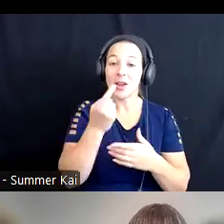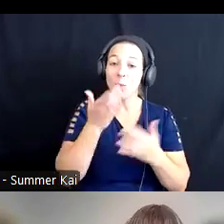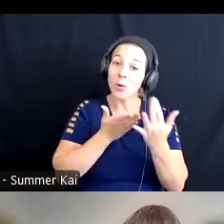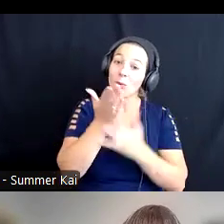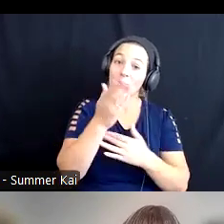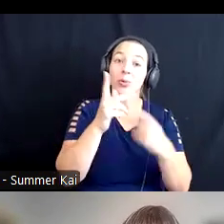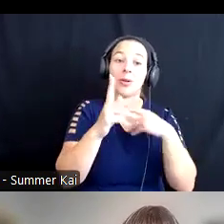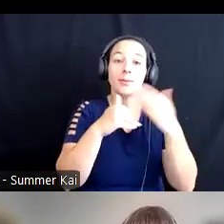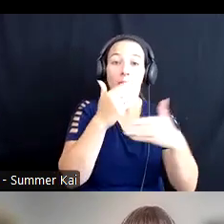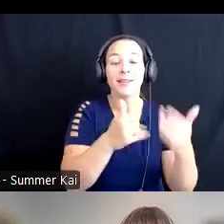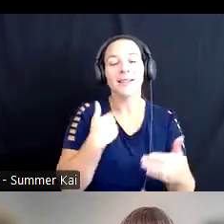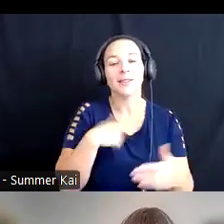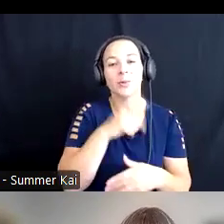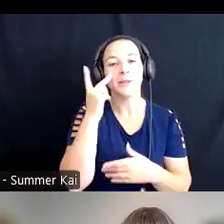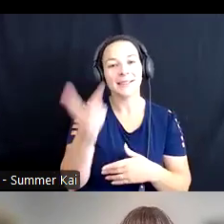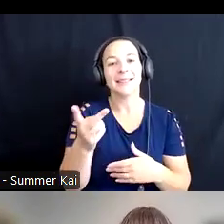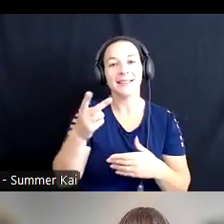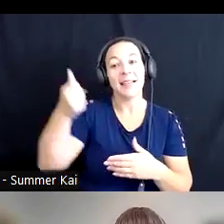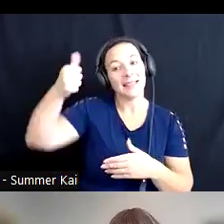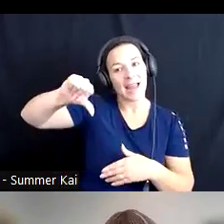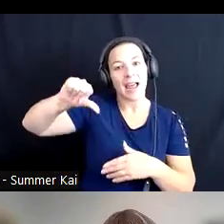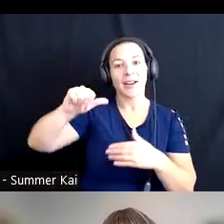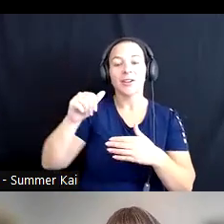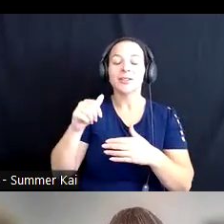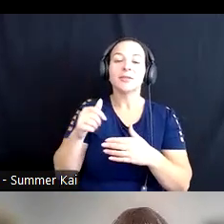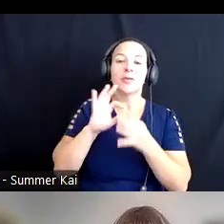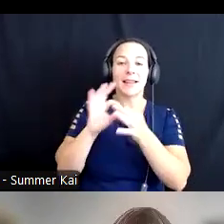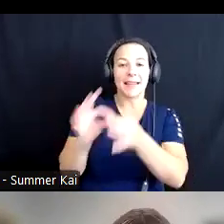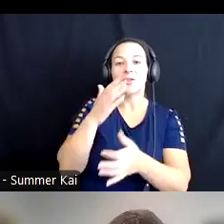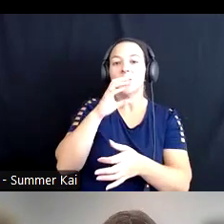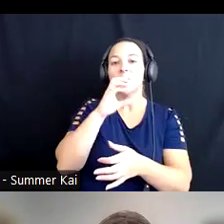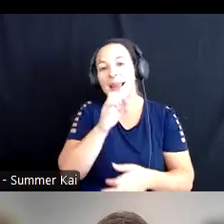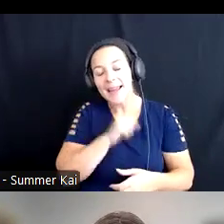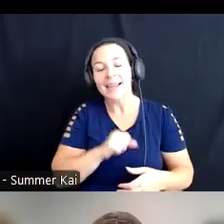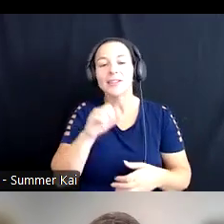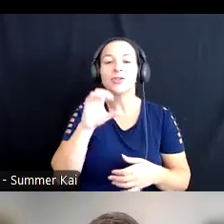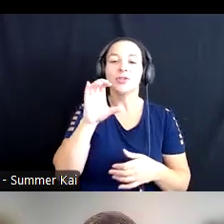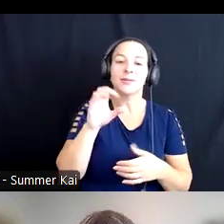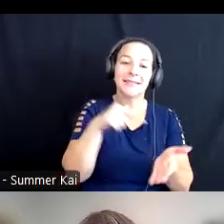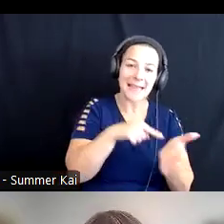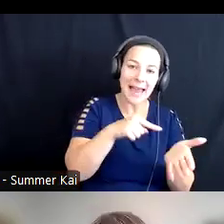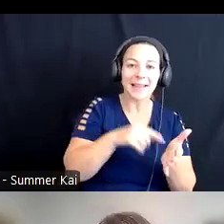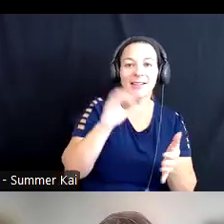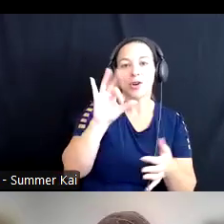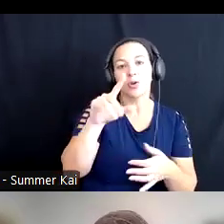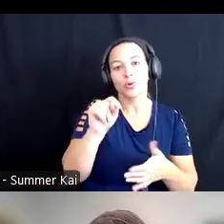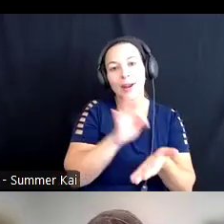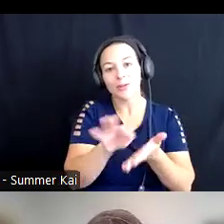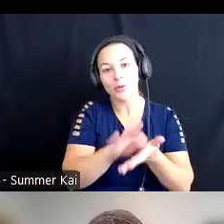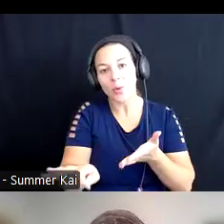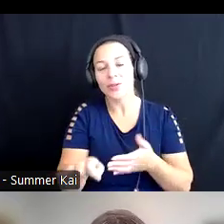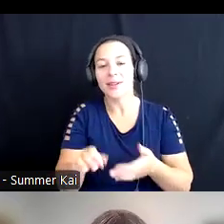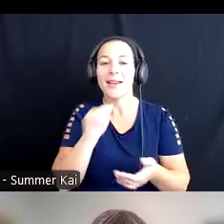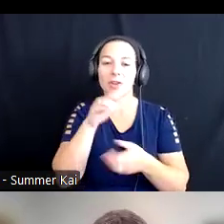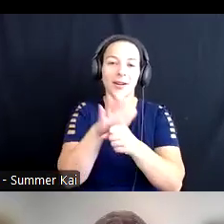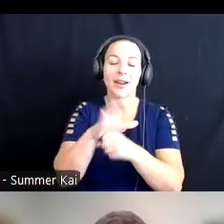see higher denial rates related to age, existing debt, credit scores, and a lack of collateral. We know a little bit about this in California.